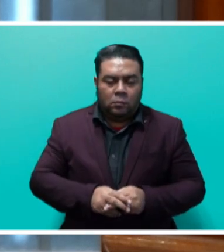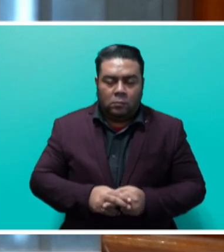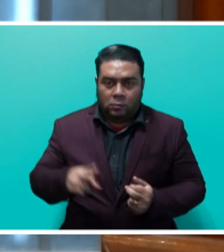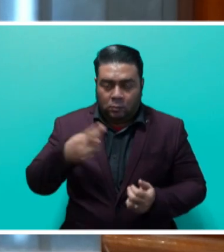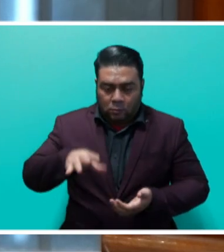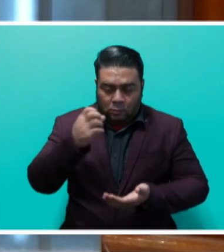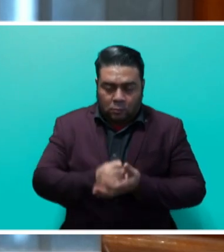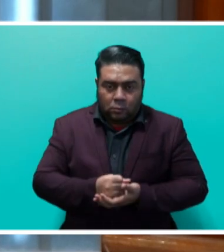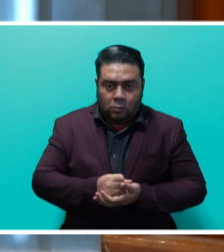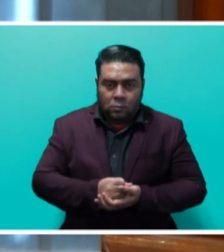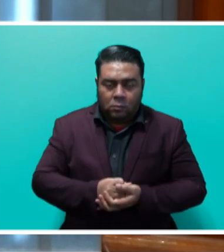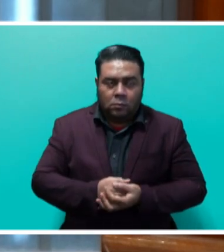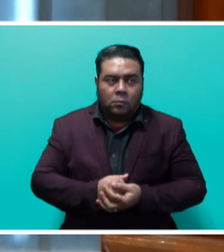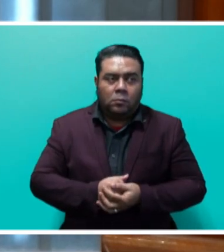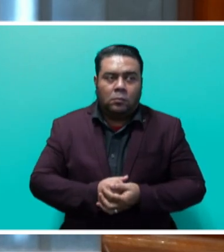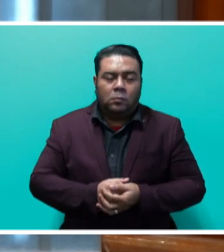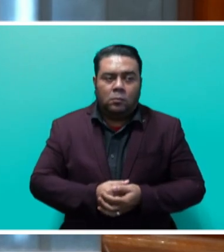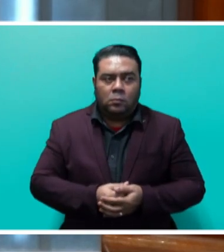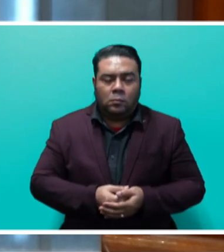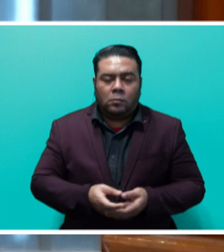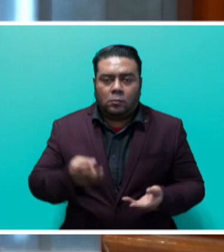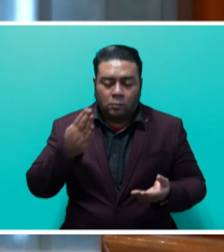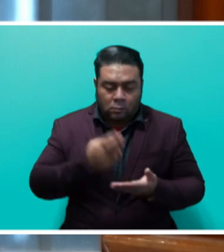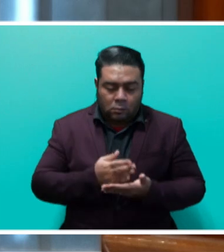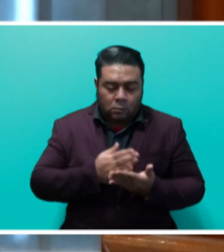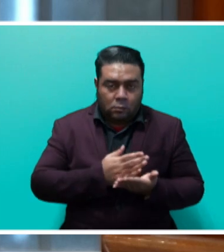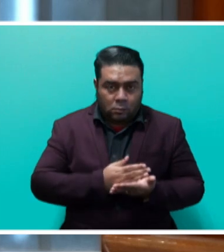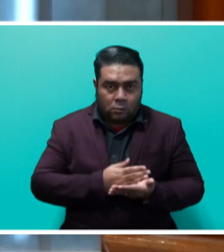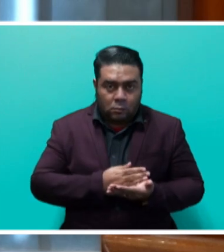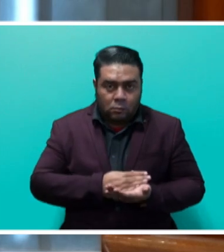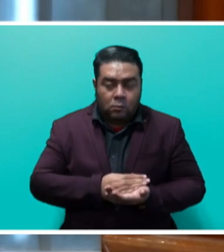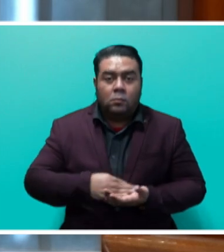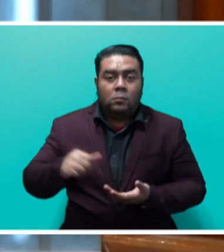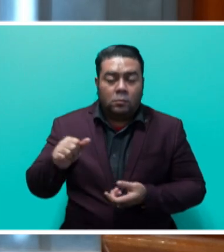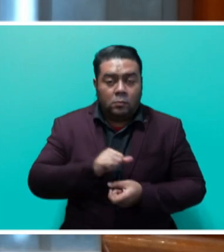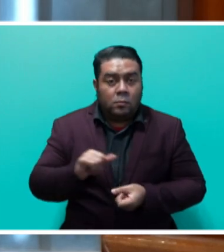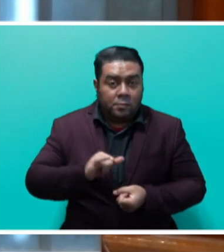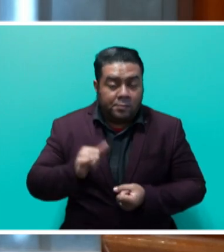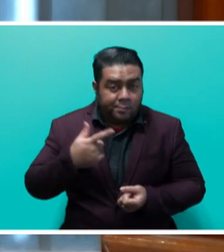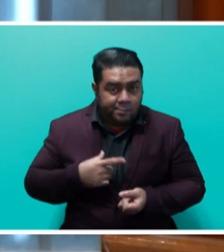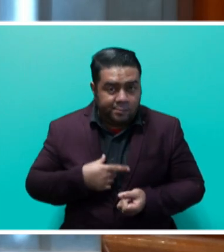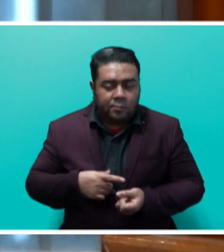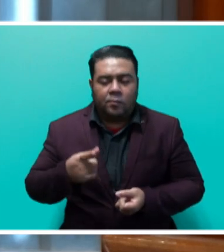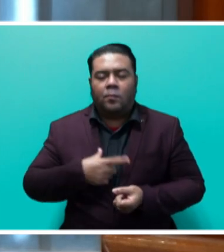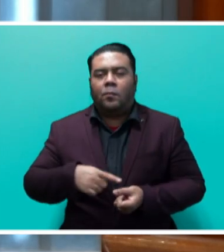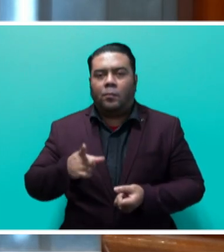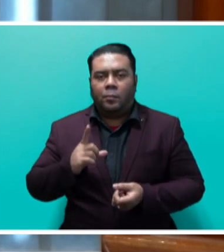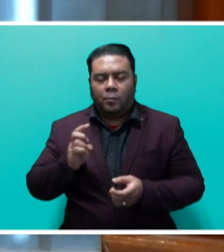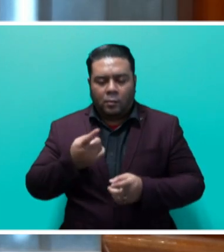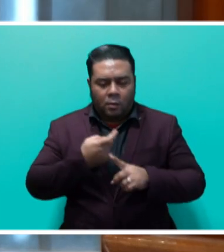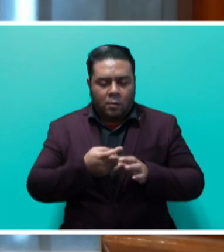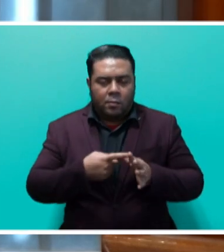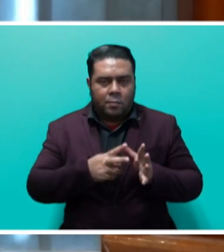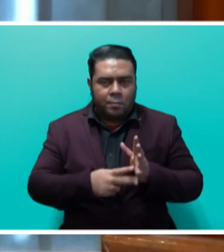We need to ensure the right legislative framework is in place, and which is why, sir, we are pursuing the kava bill and